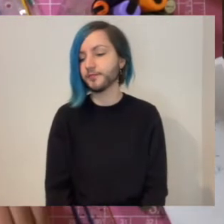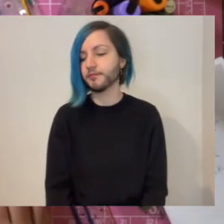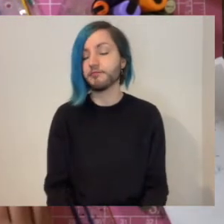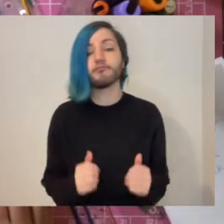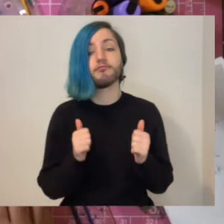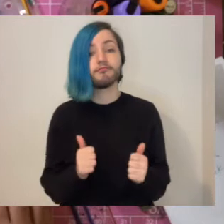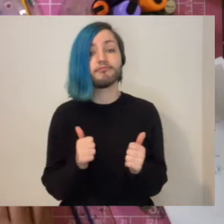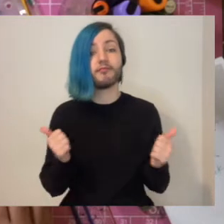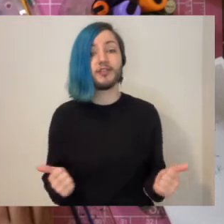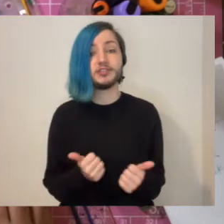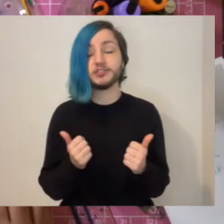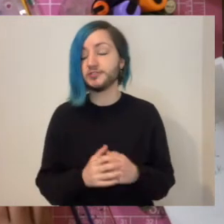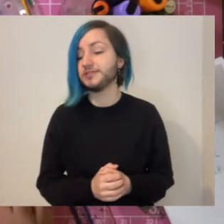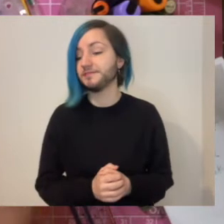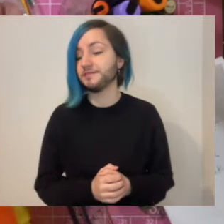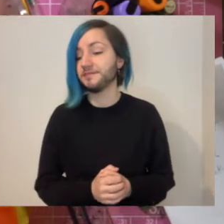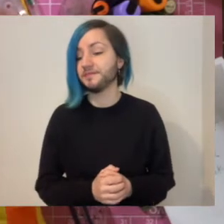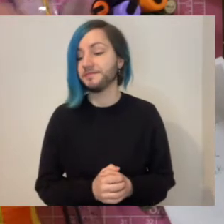So that's that.